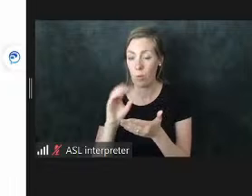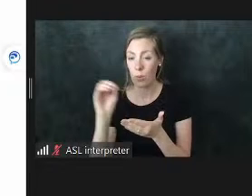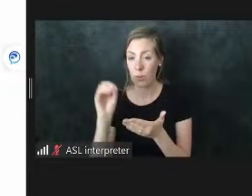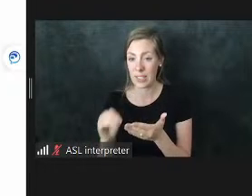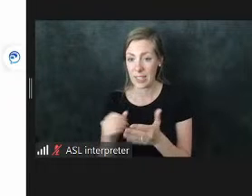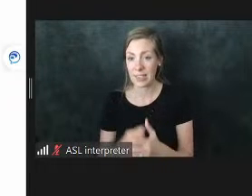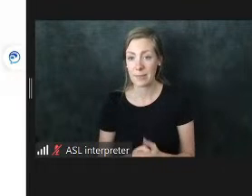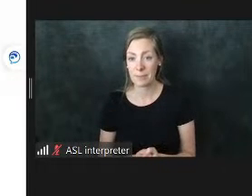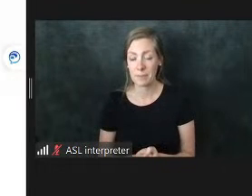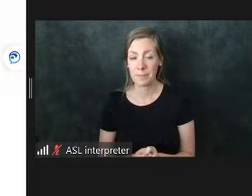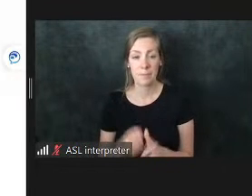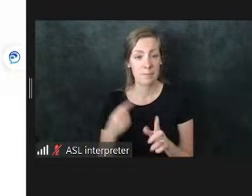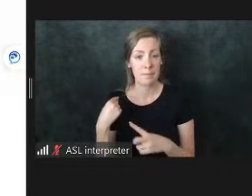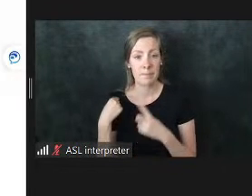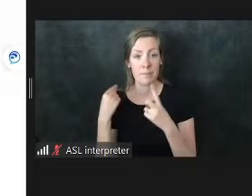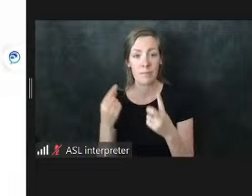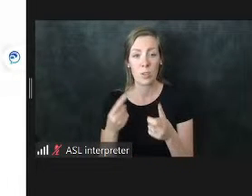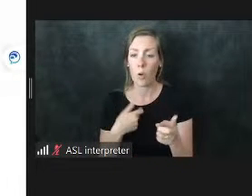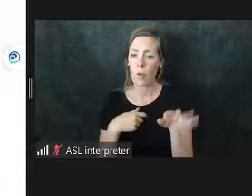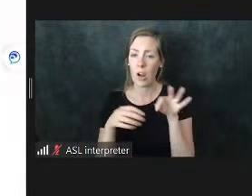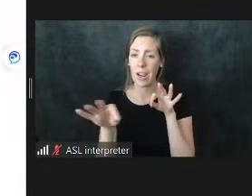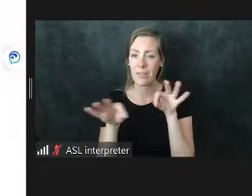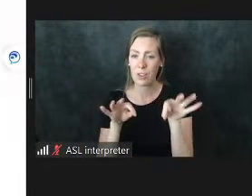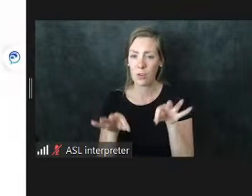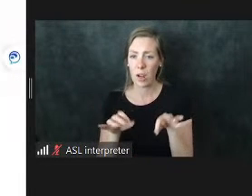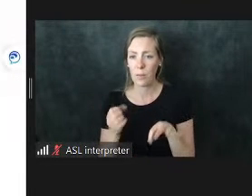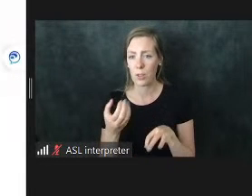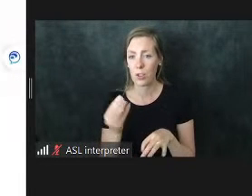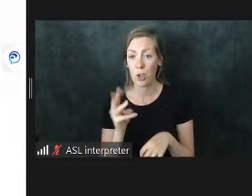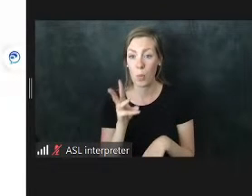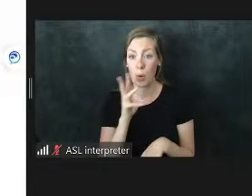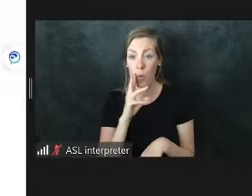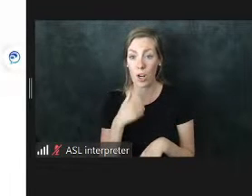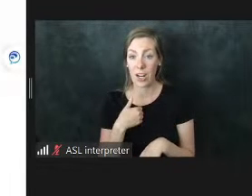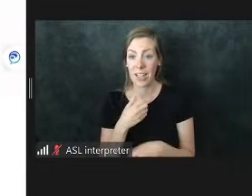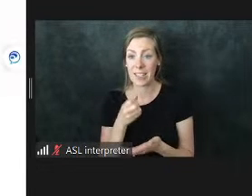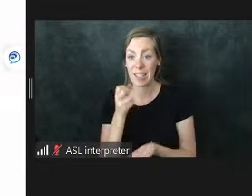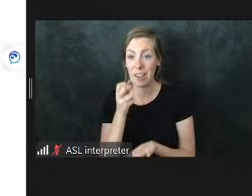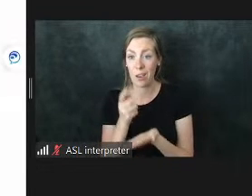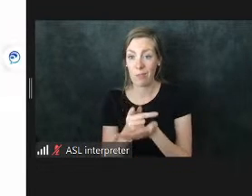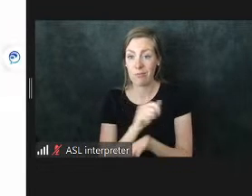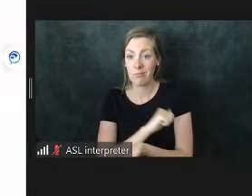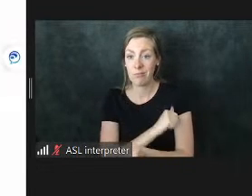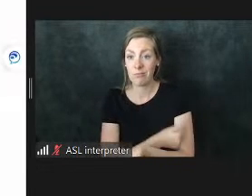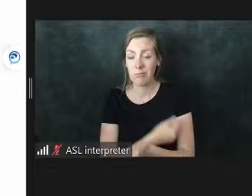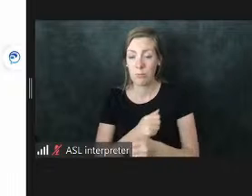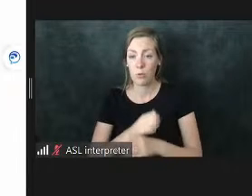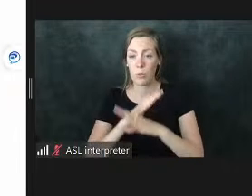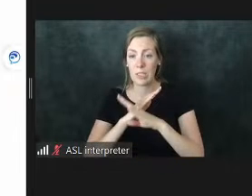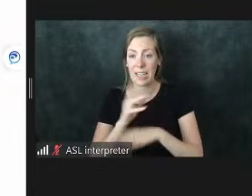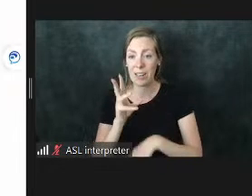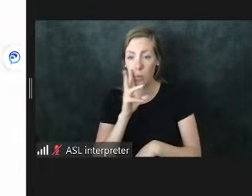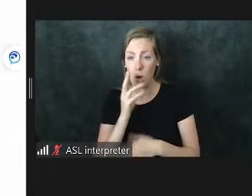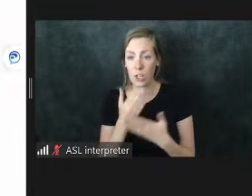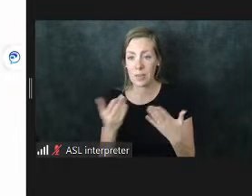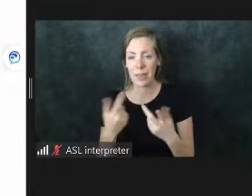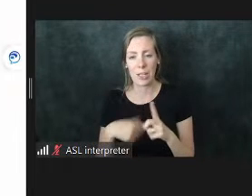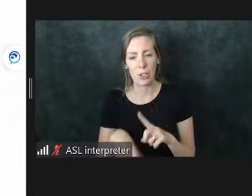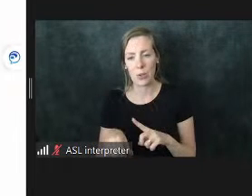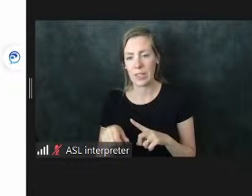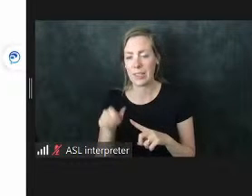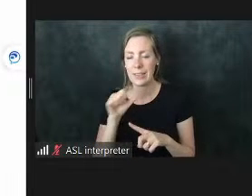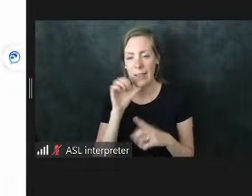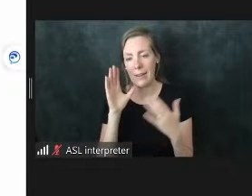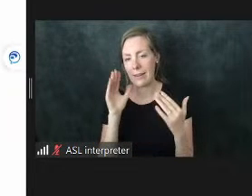de agua, ¿verdad? So far, I've described what Sonoma Water has the authority to do to protect water supply during this unprecedented